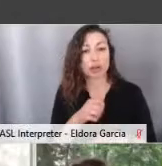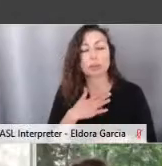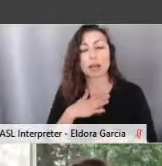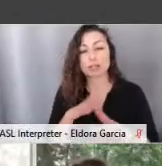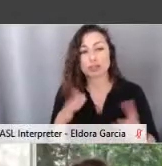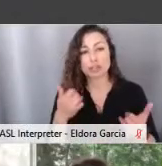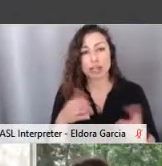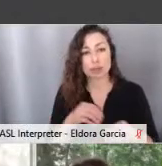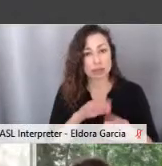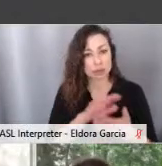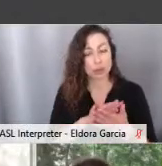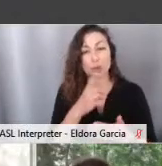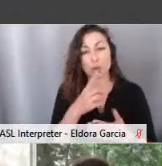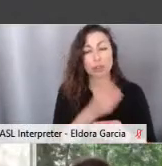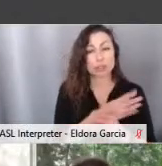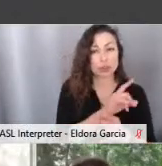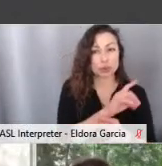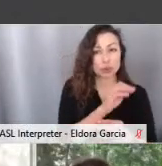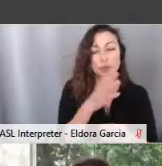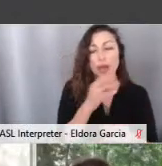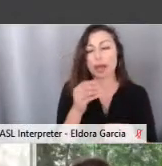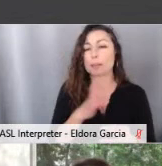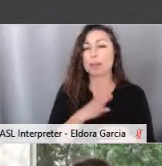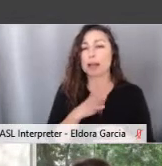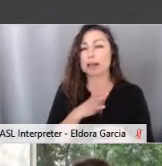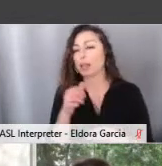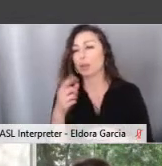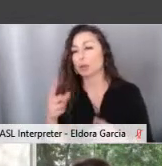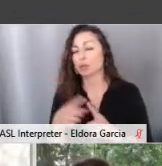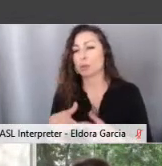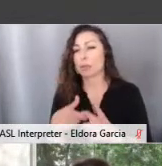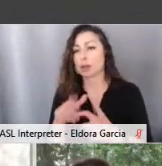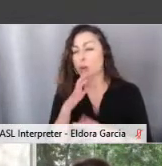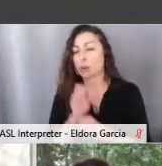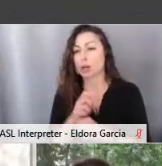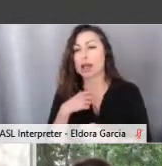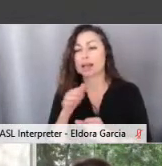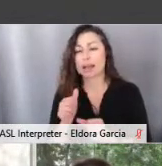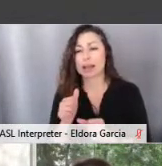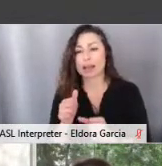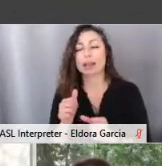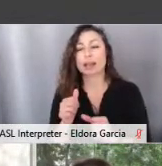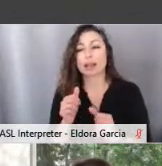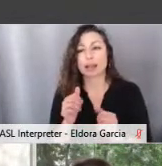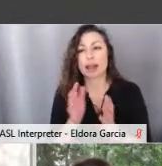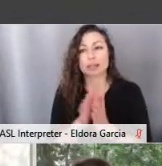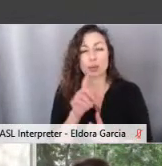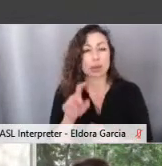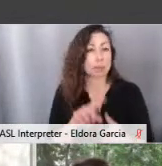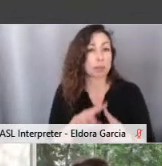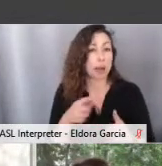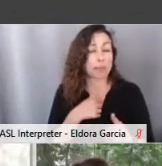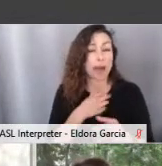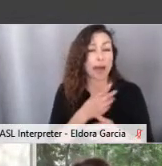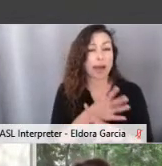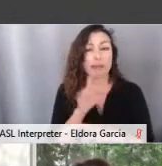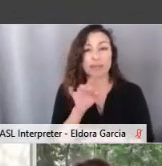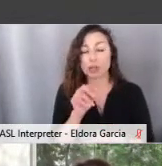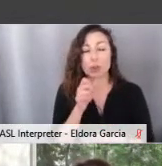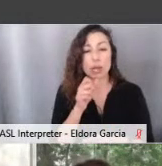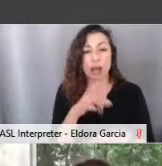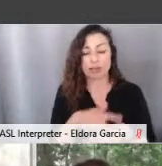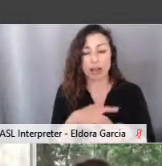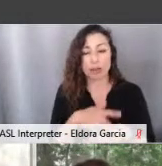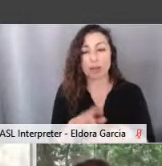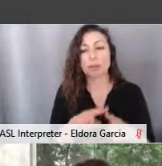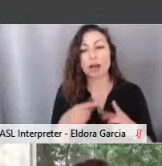children are now in school, one Zooming, and I politely asked the other one to pause on her homework so I could ask a question, but my video is not available currently. I